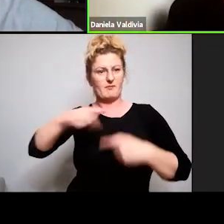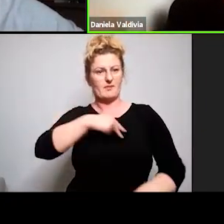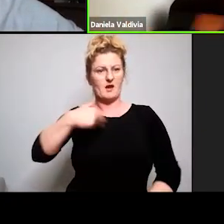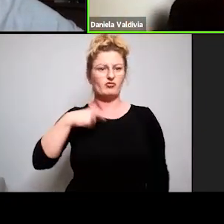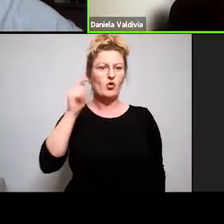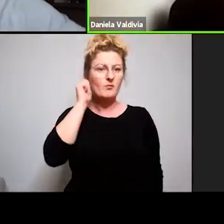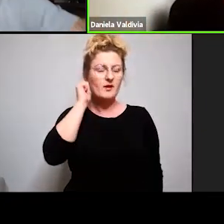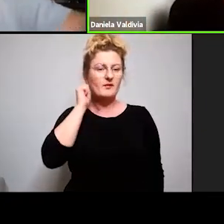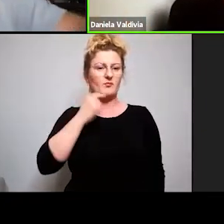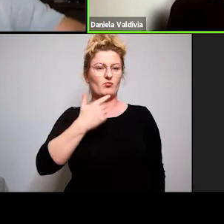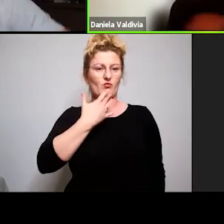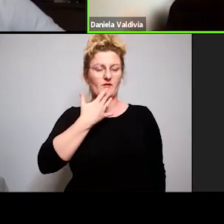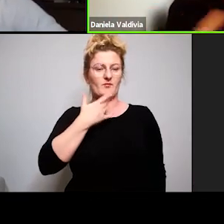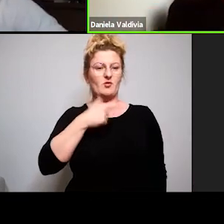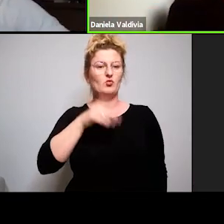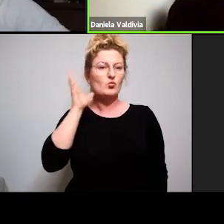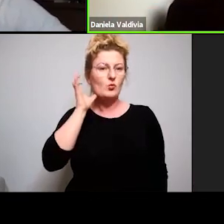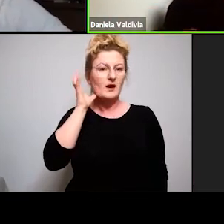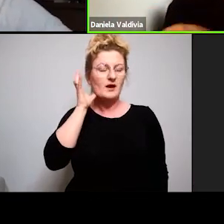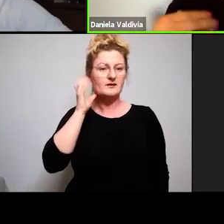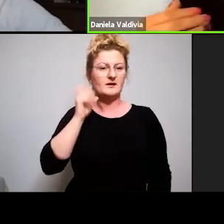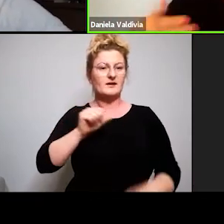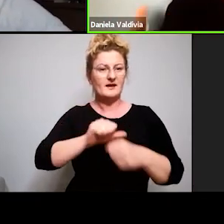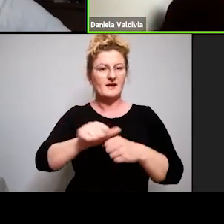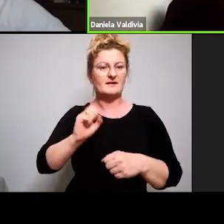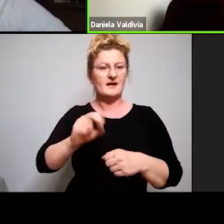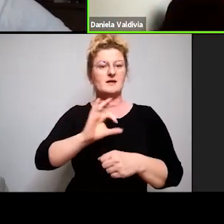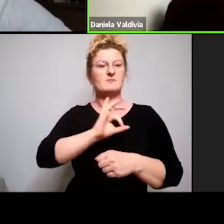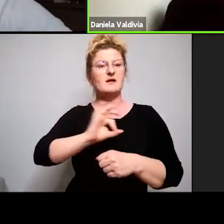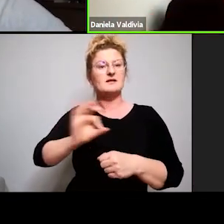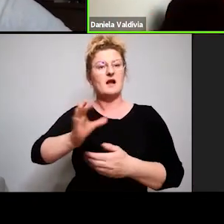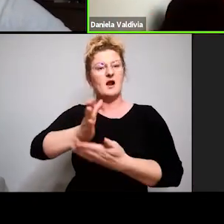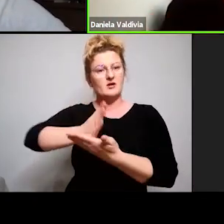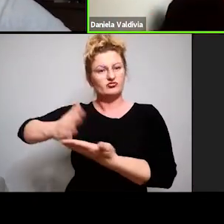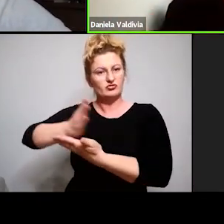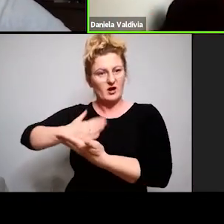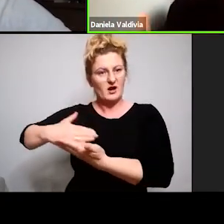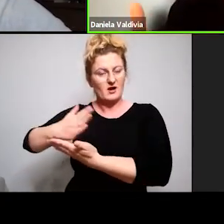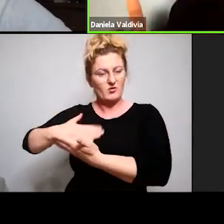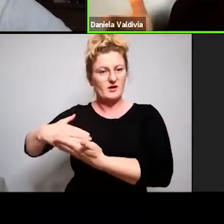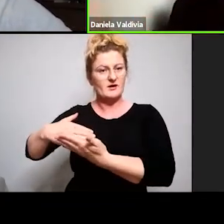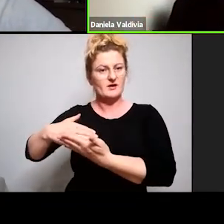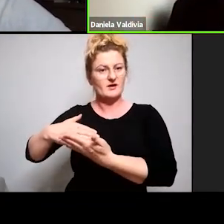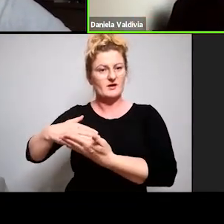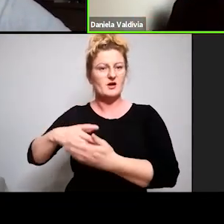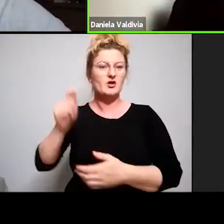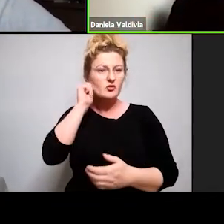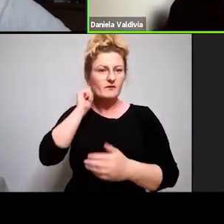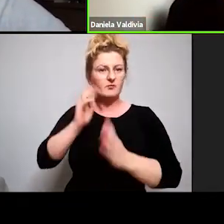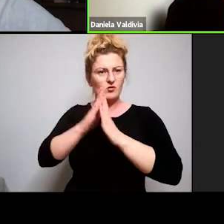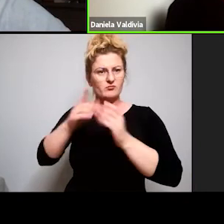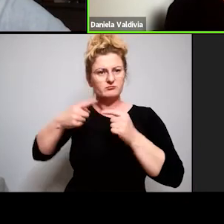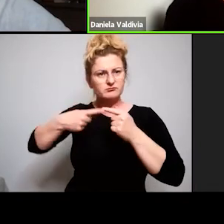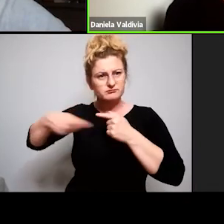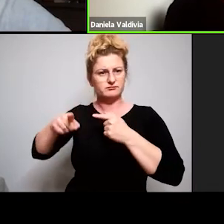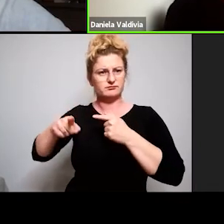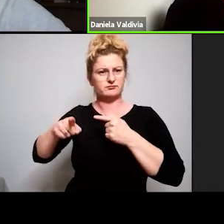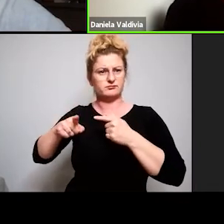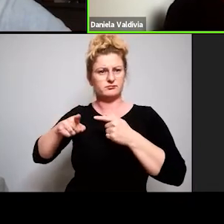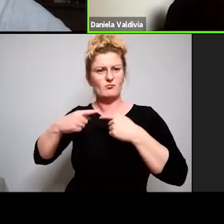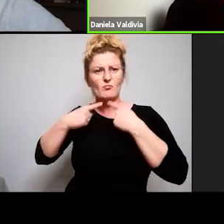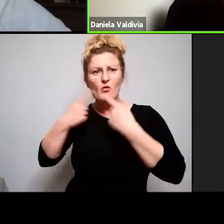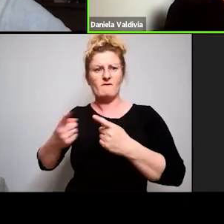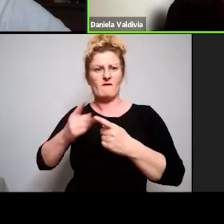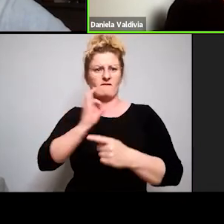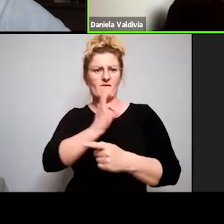of sexual violence or harassment. So they go, and there is a male or a man talking to